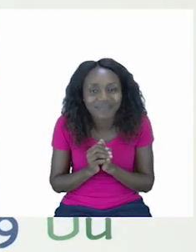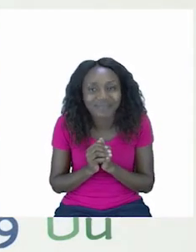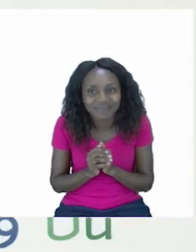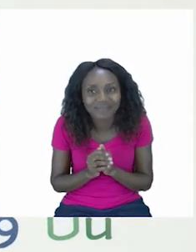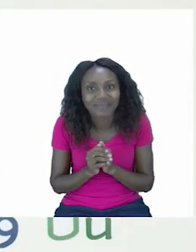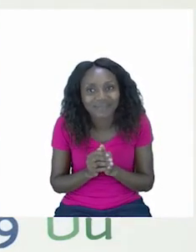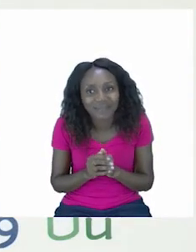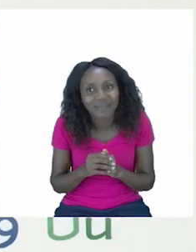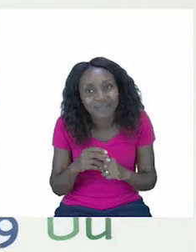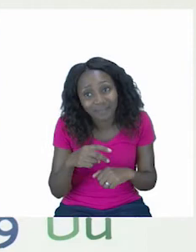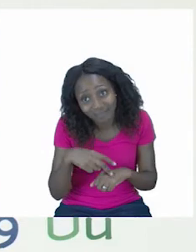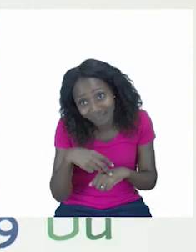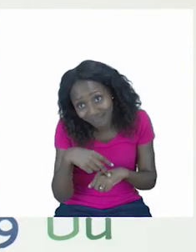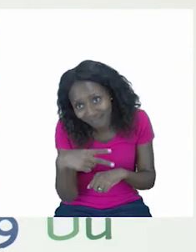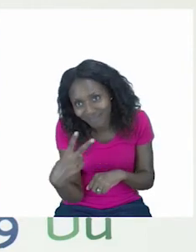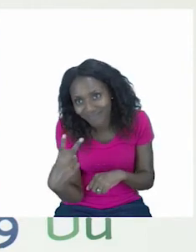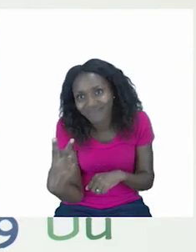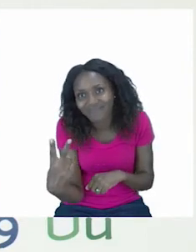is